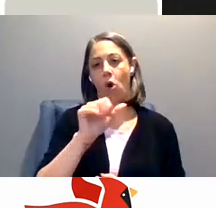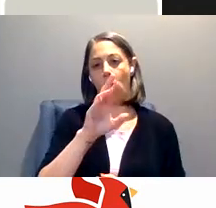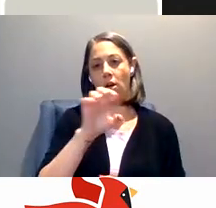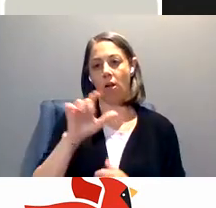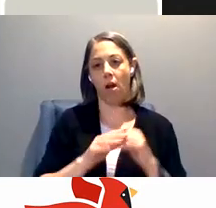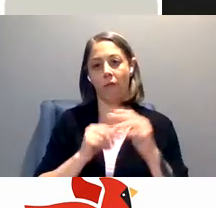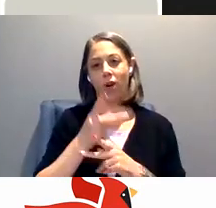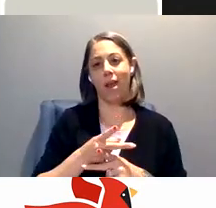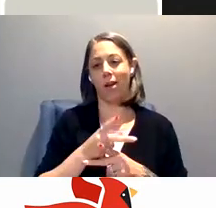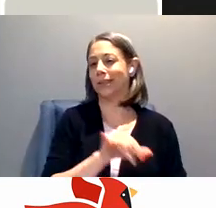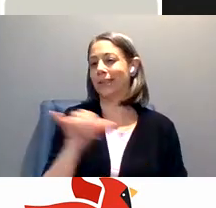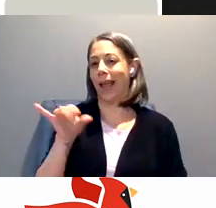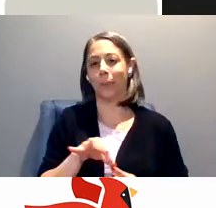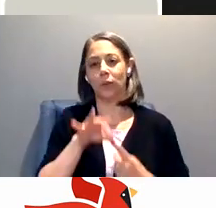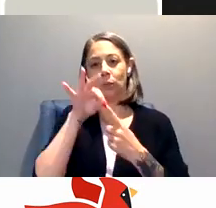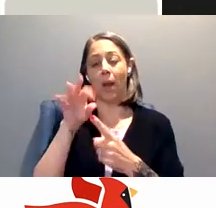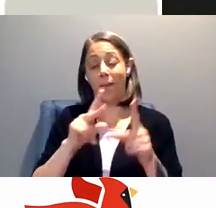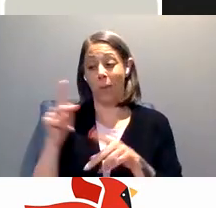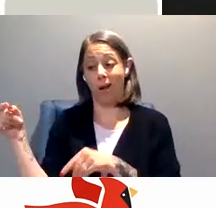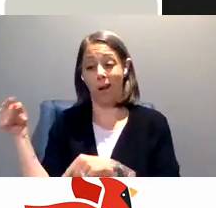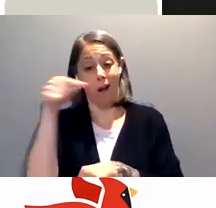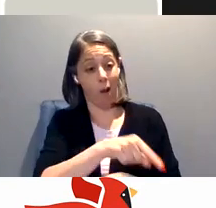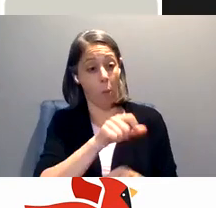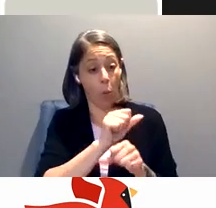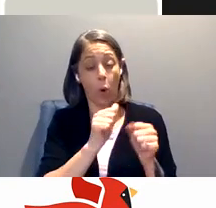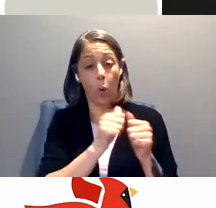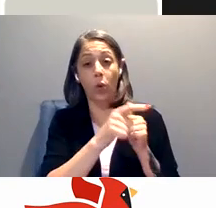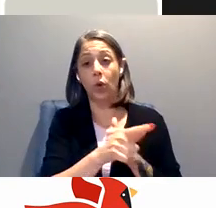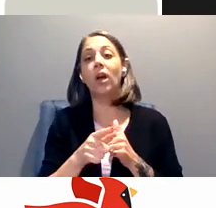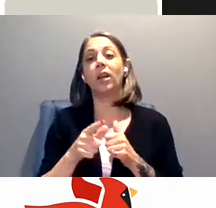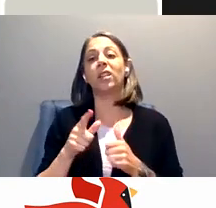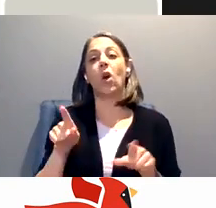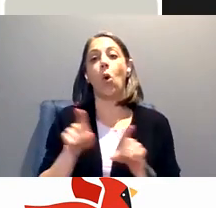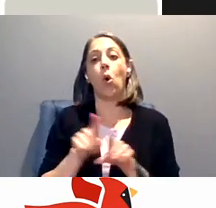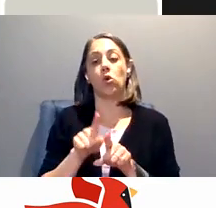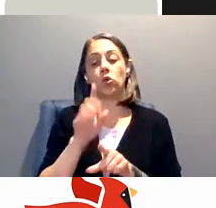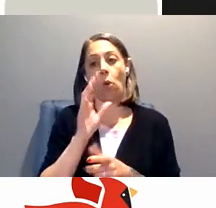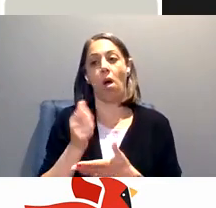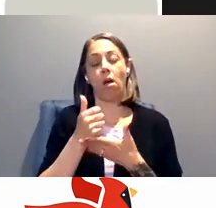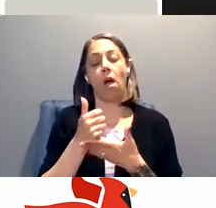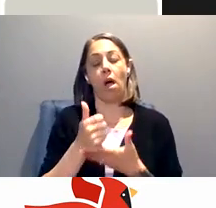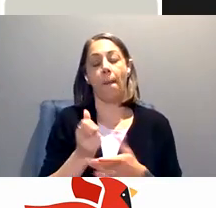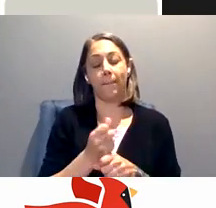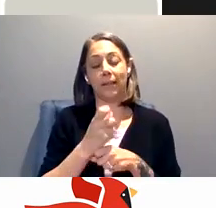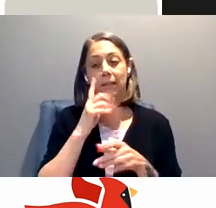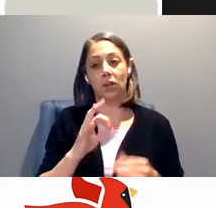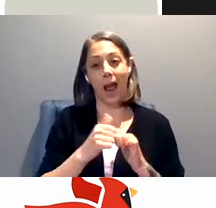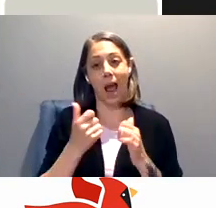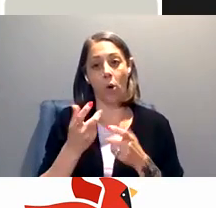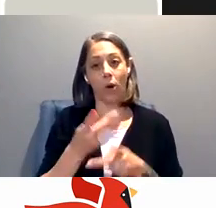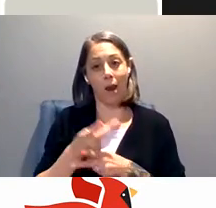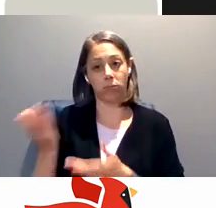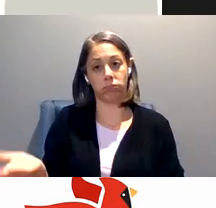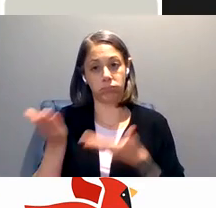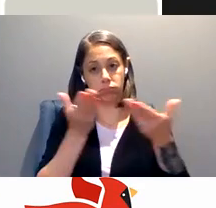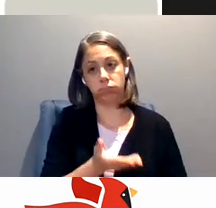people that are coming to work with you are the people that are making decisions for how that care will be delivered. And, I will